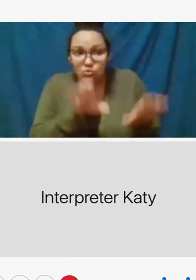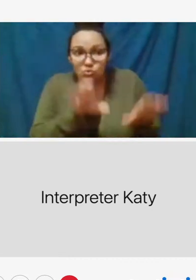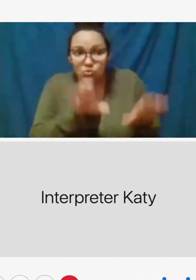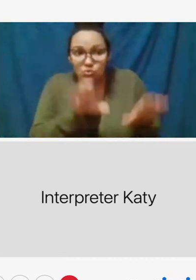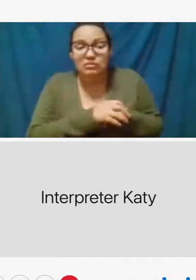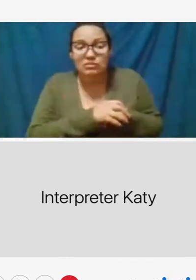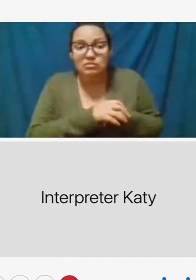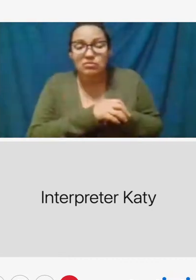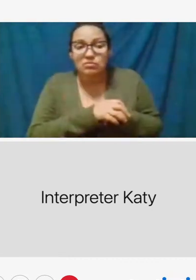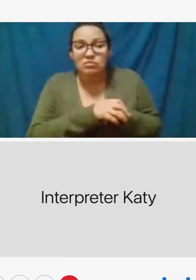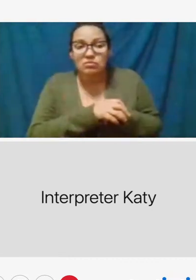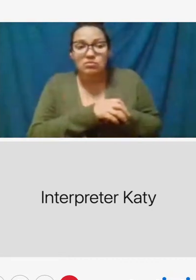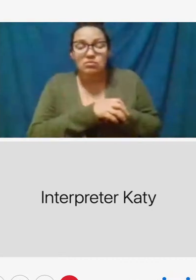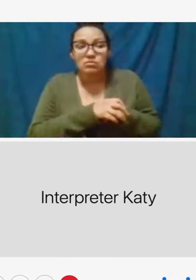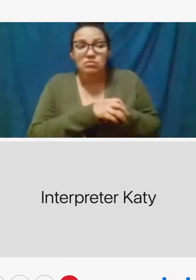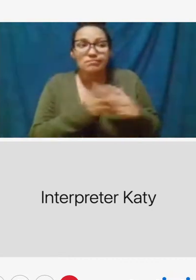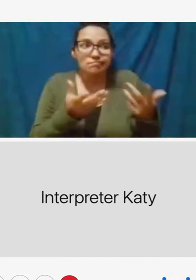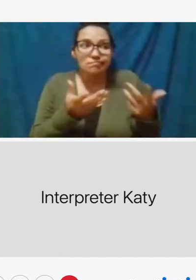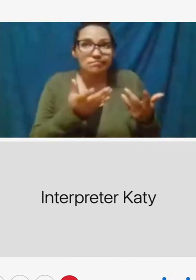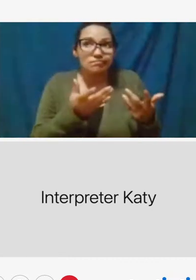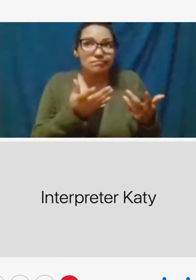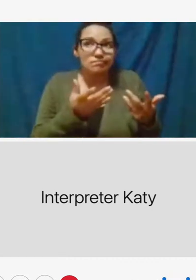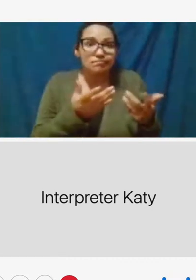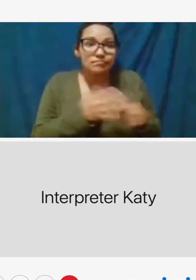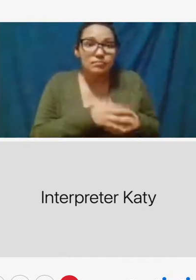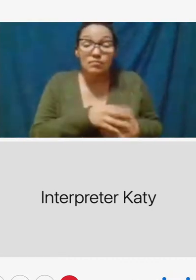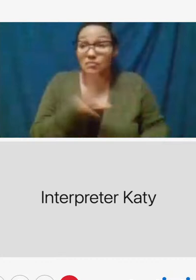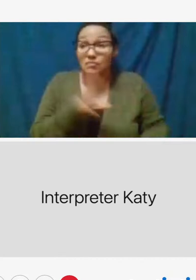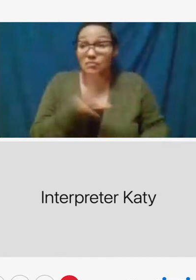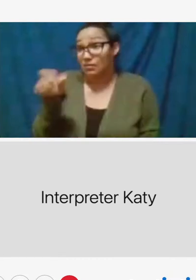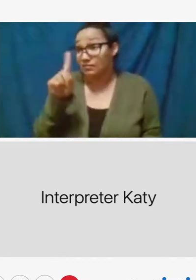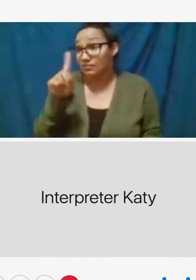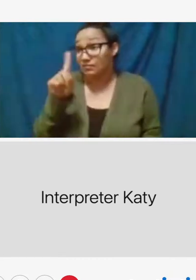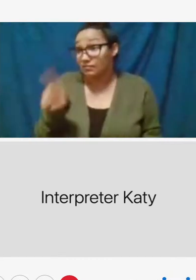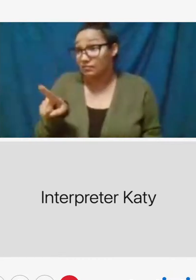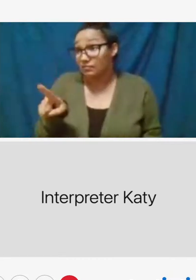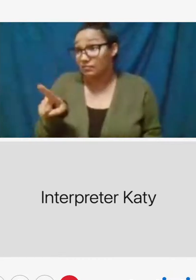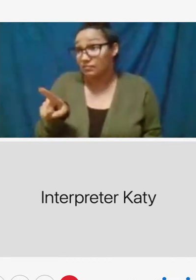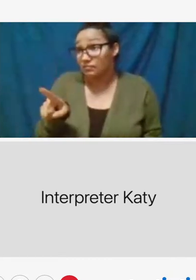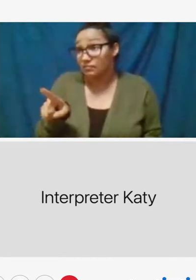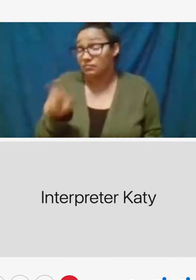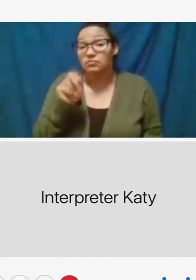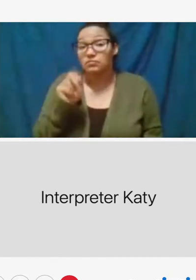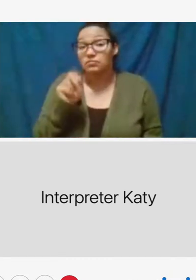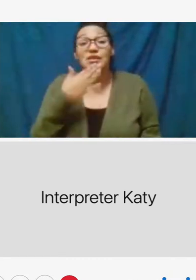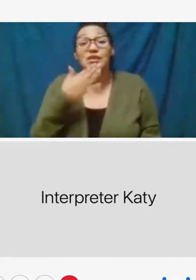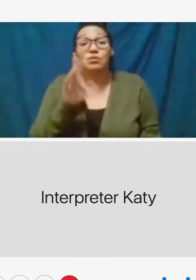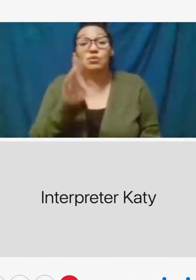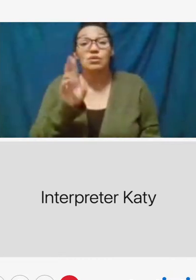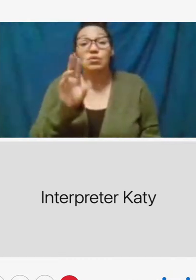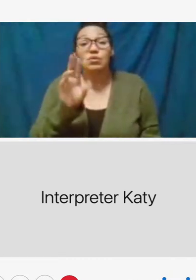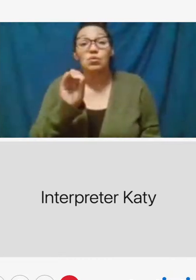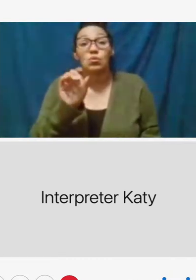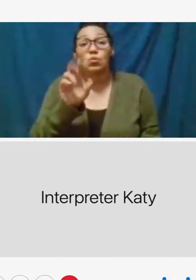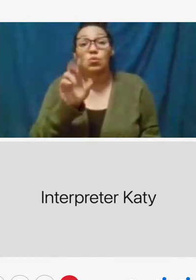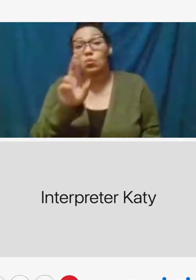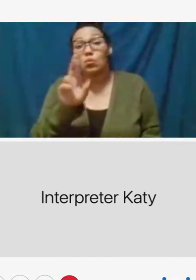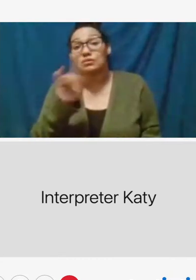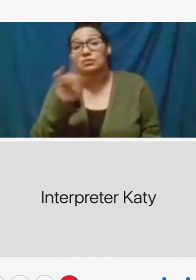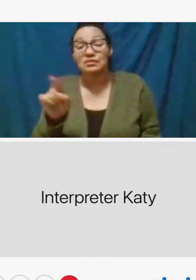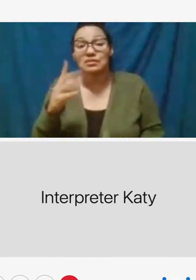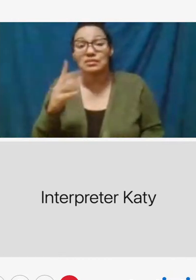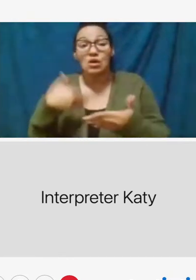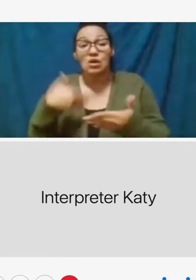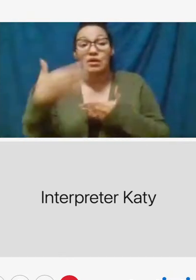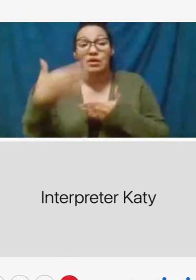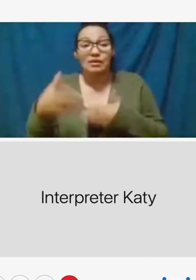it no other questions thank you Dr Ortiz our next administrative presentation is item